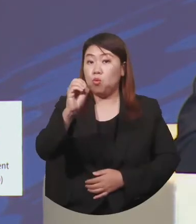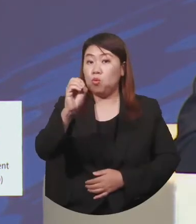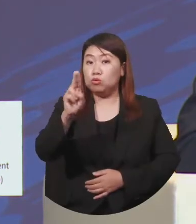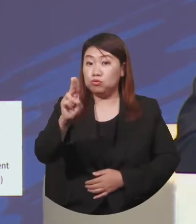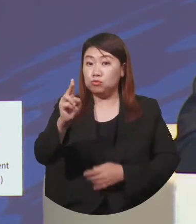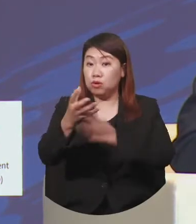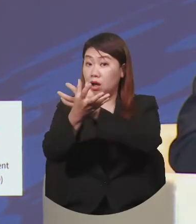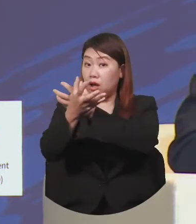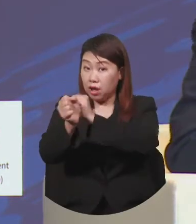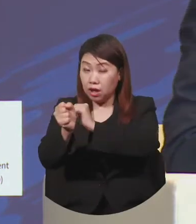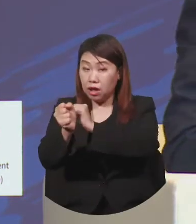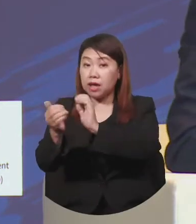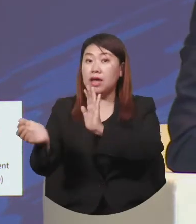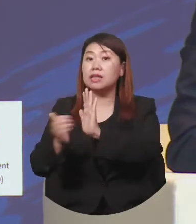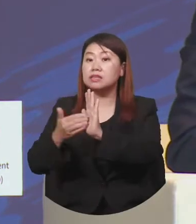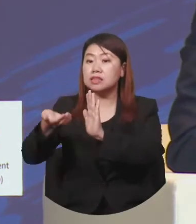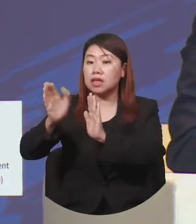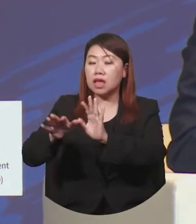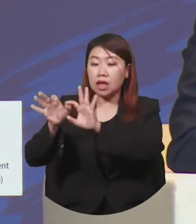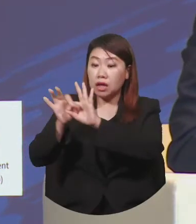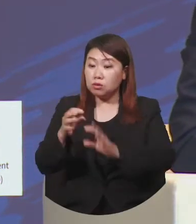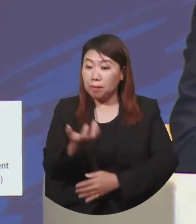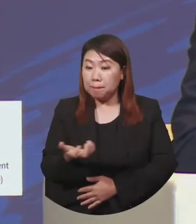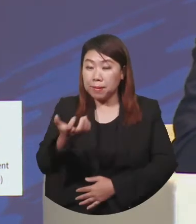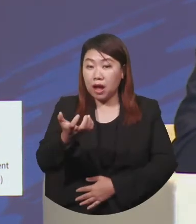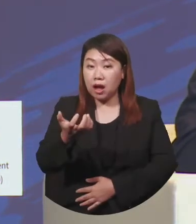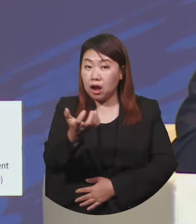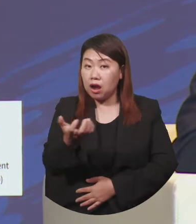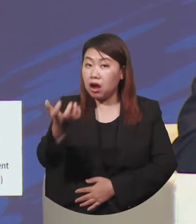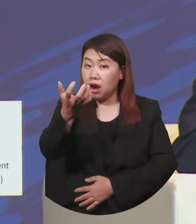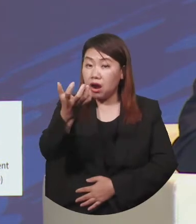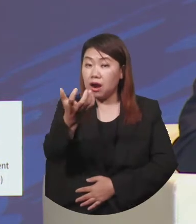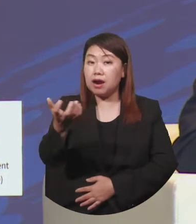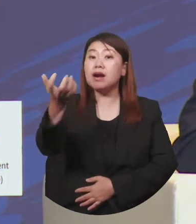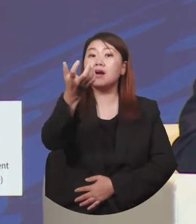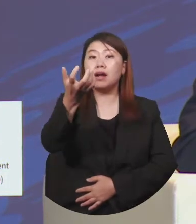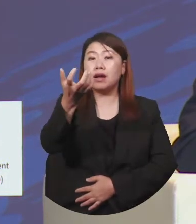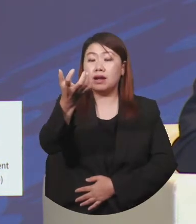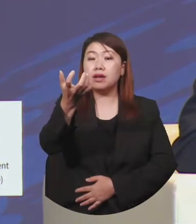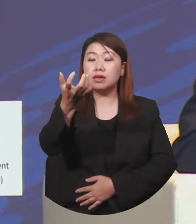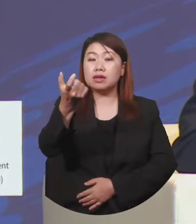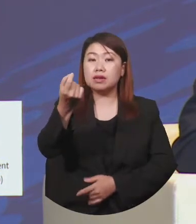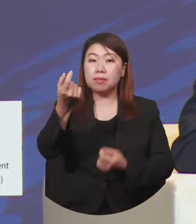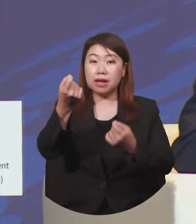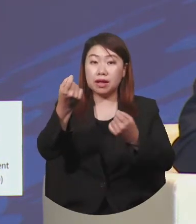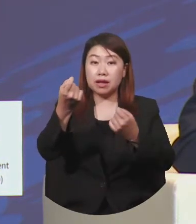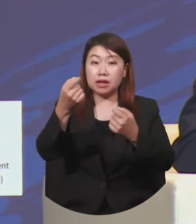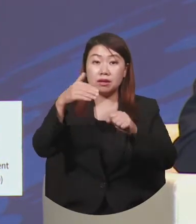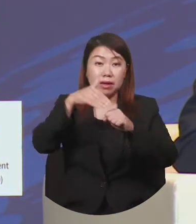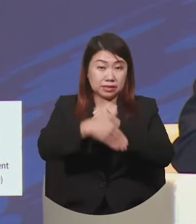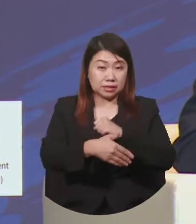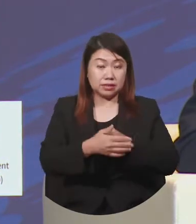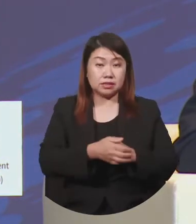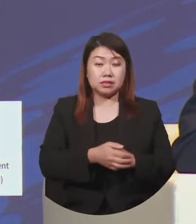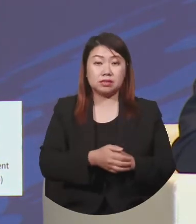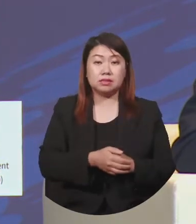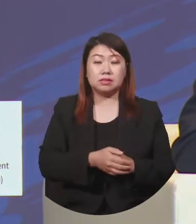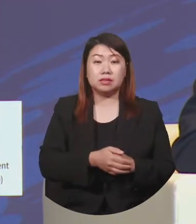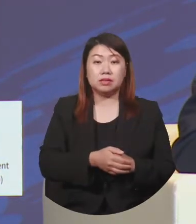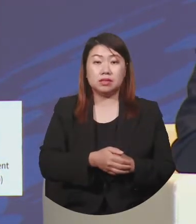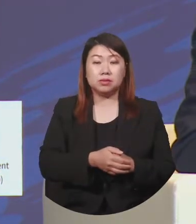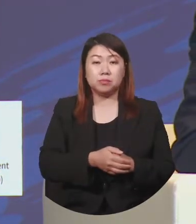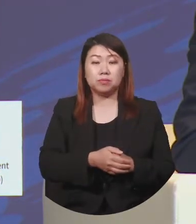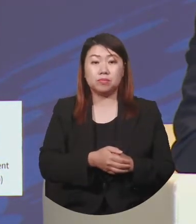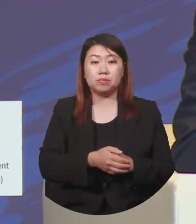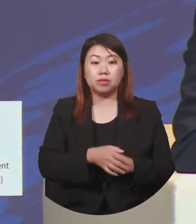scope, and we are going to re-sign that in 2 weeks. But to complement that, we are setting up a work plan with KOICA to where